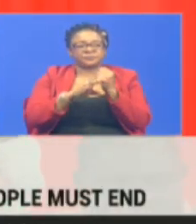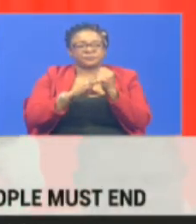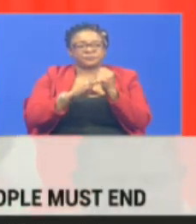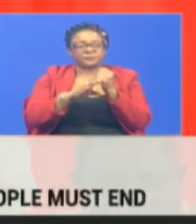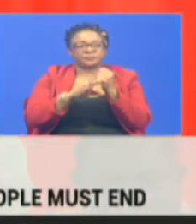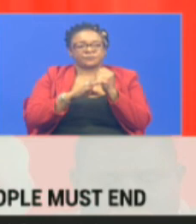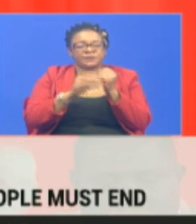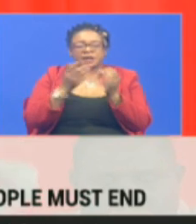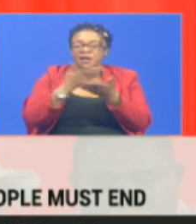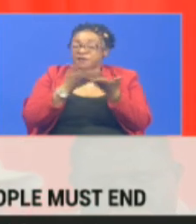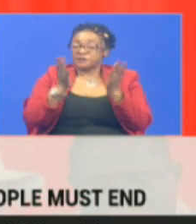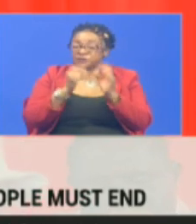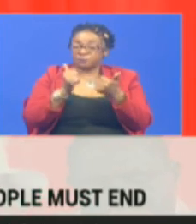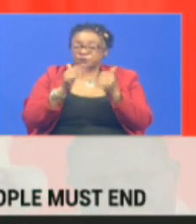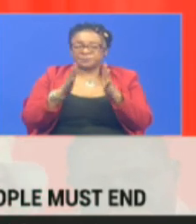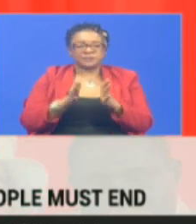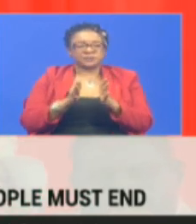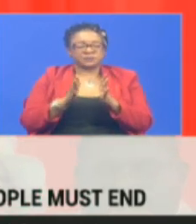mwanaspoti